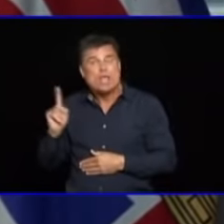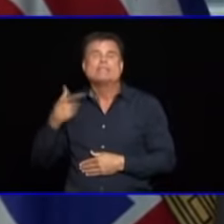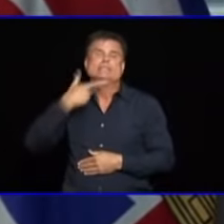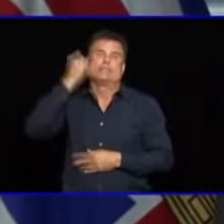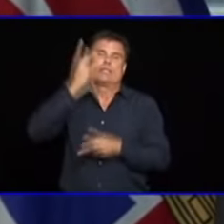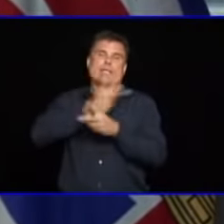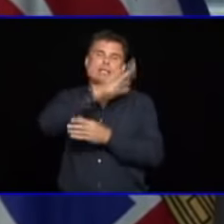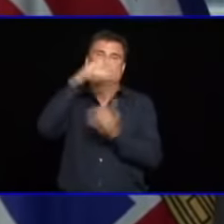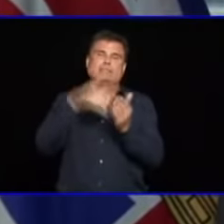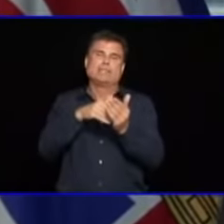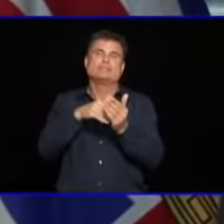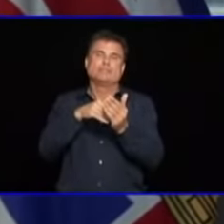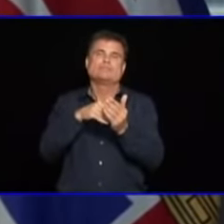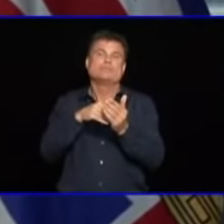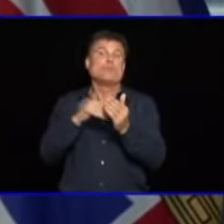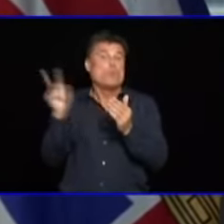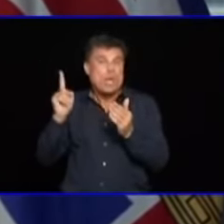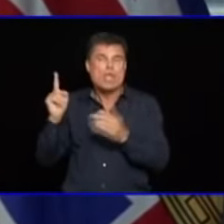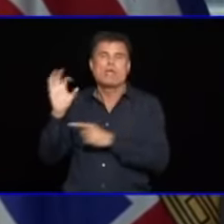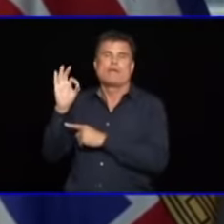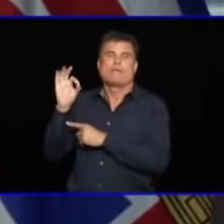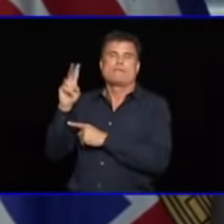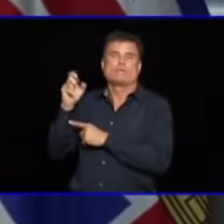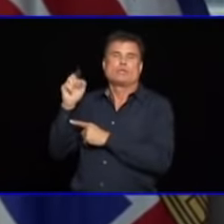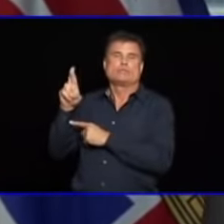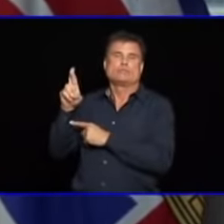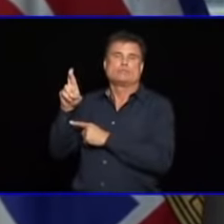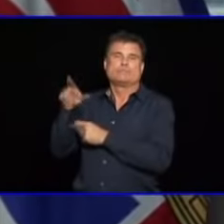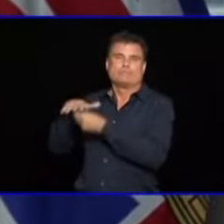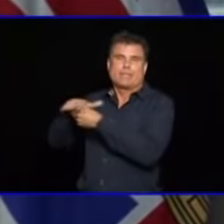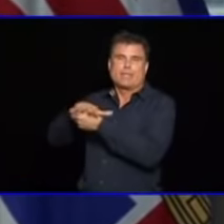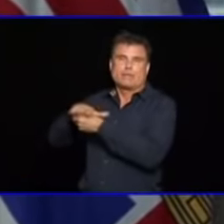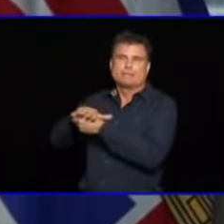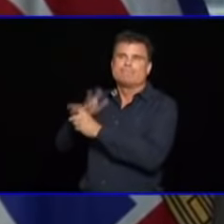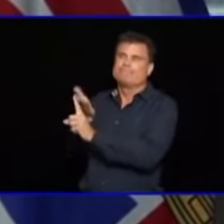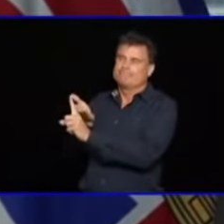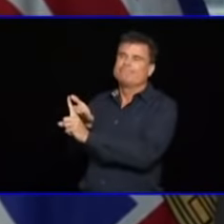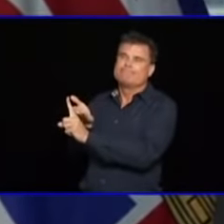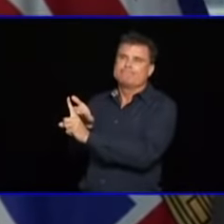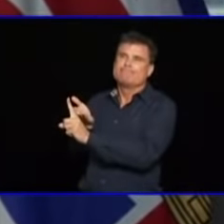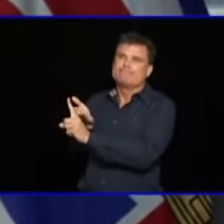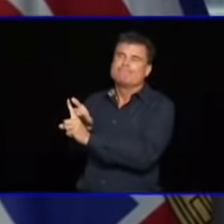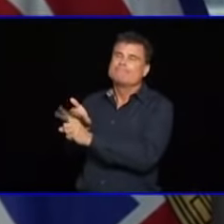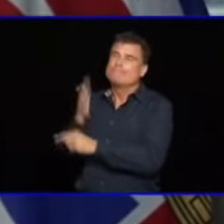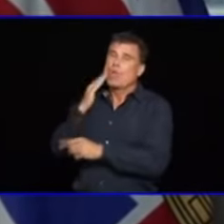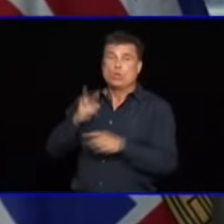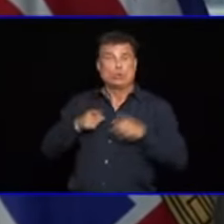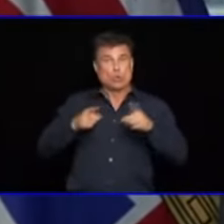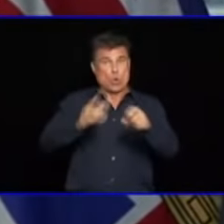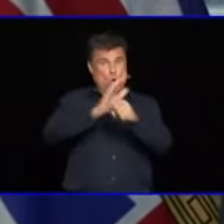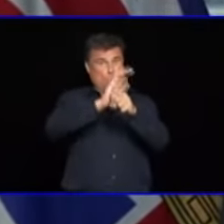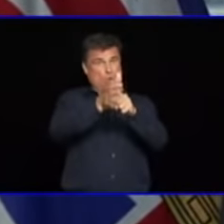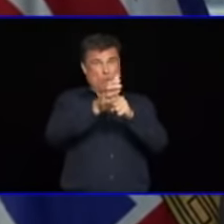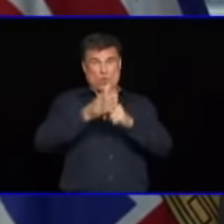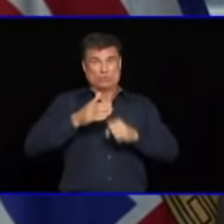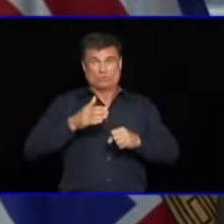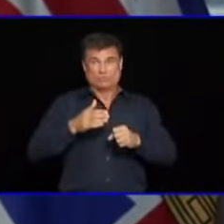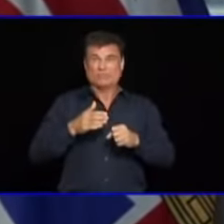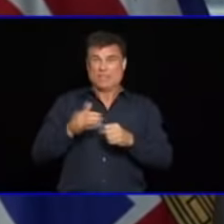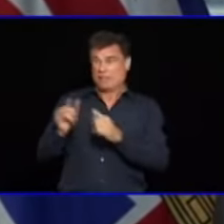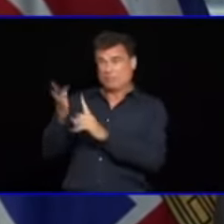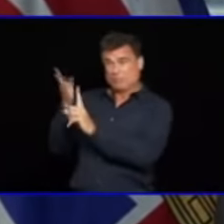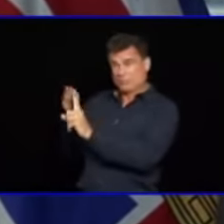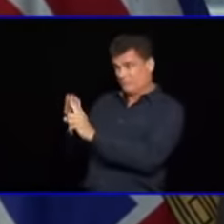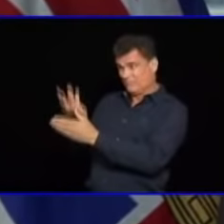and as I think virtually everyone in BC has experienced the loss of someone they care for during the time of this pandemic, and it is a